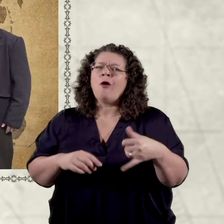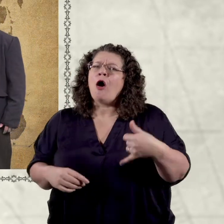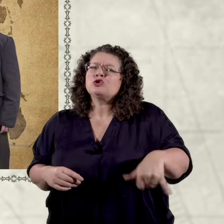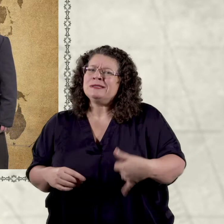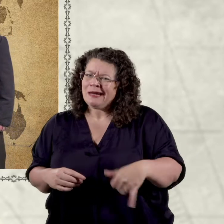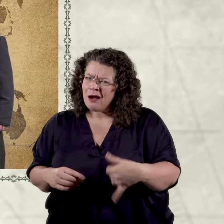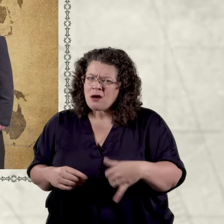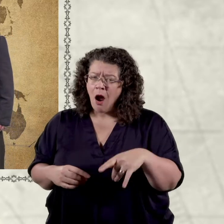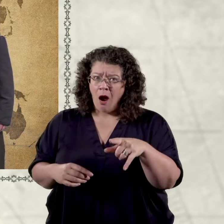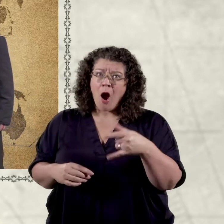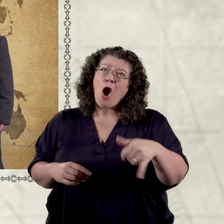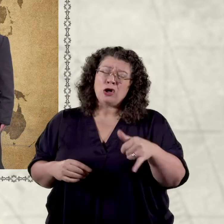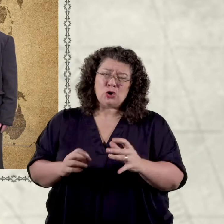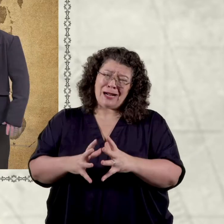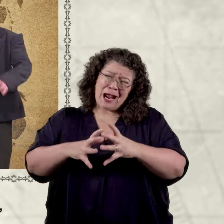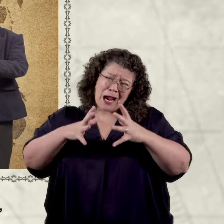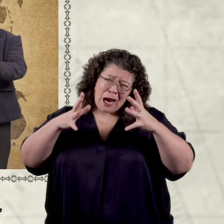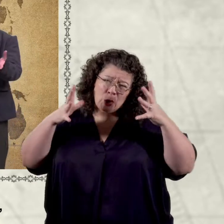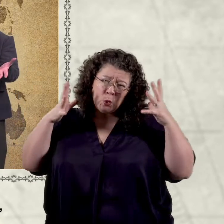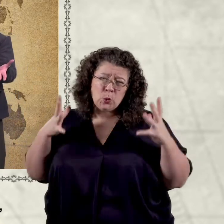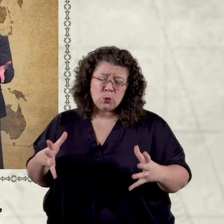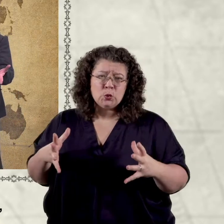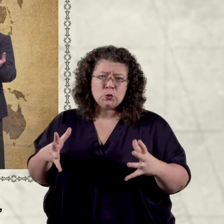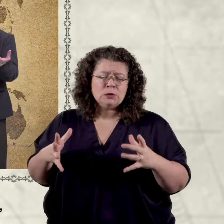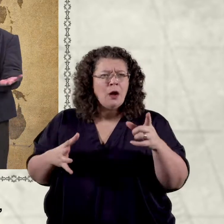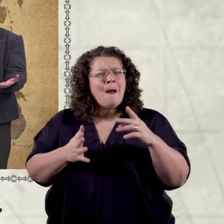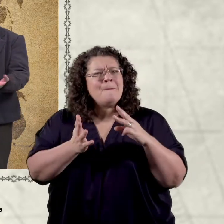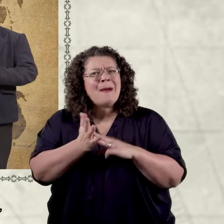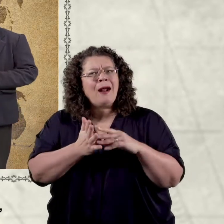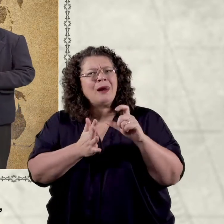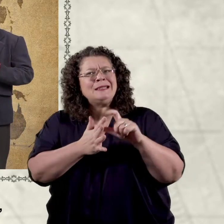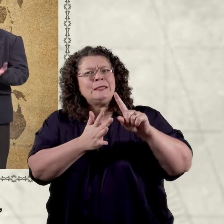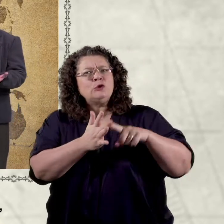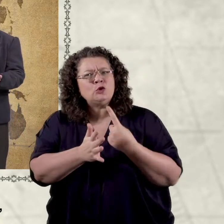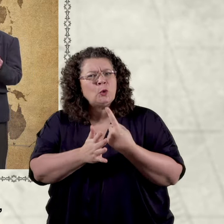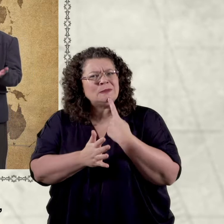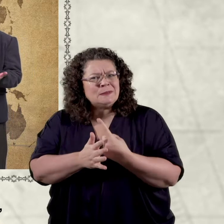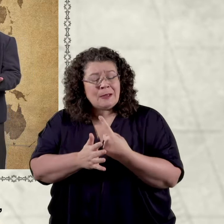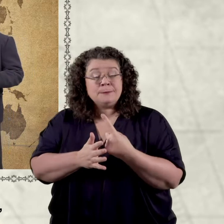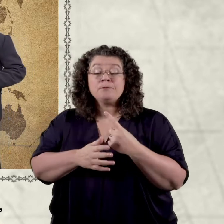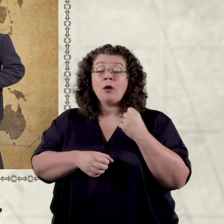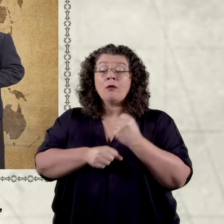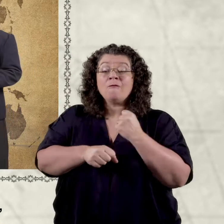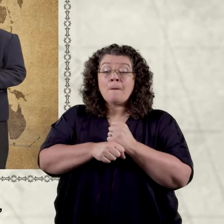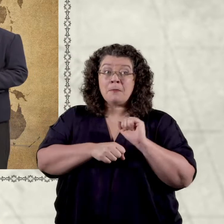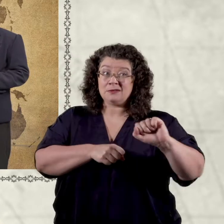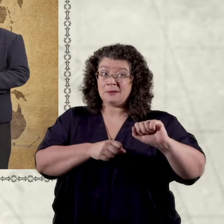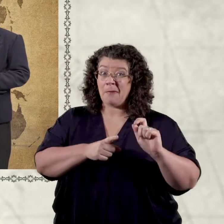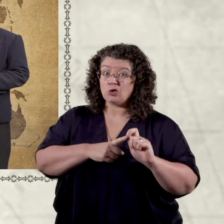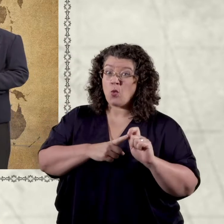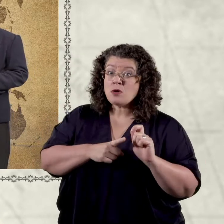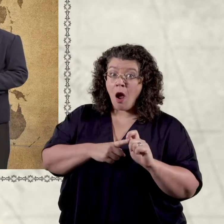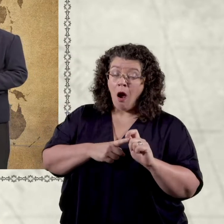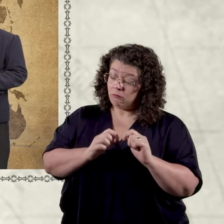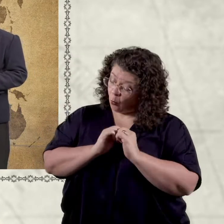and Argentina is huge. Now, what Michael D. Jones is saying is the government of Patagonia are willing